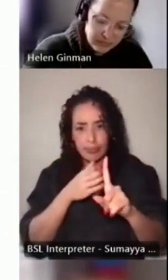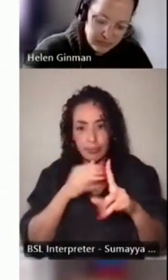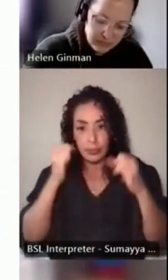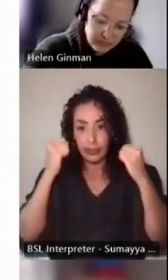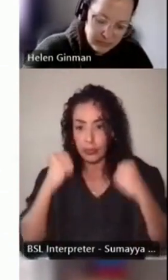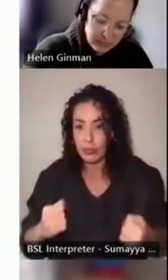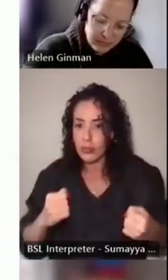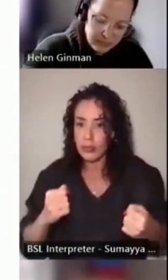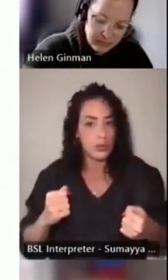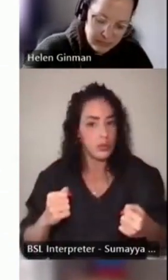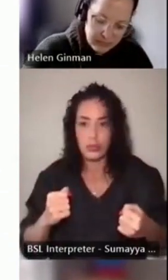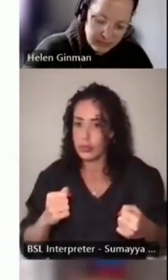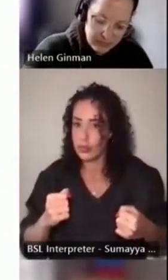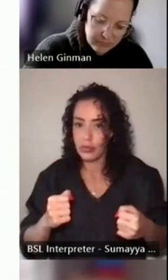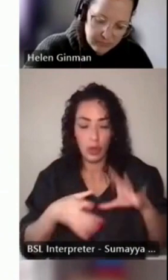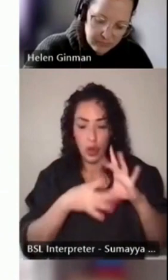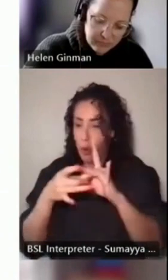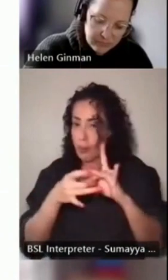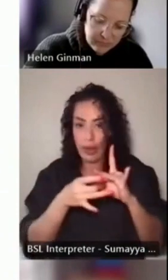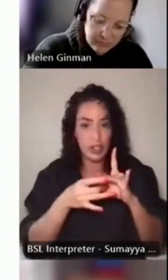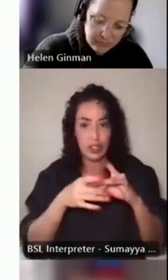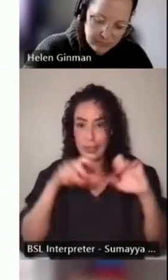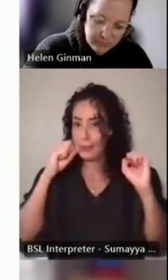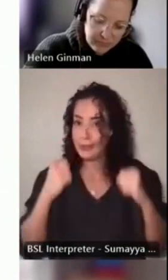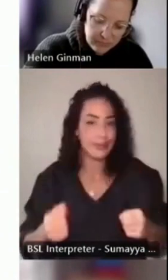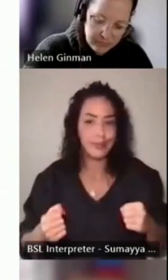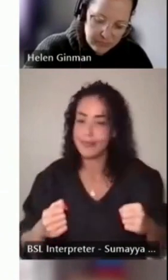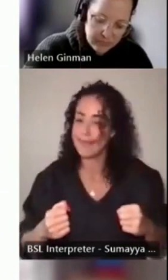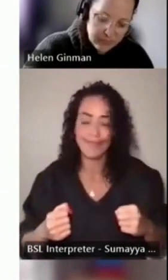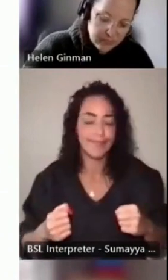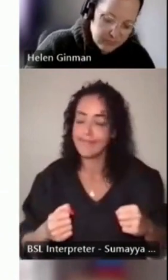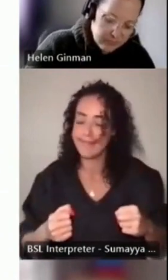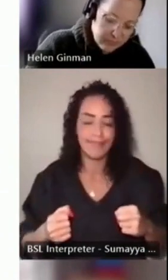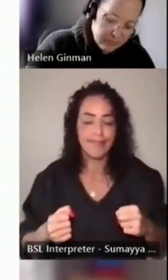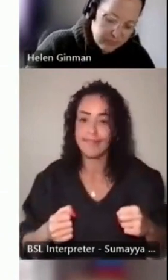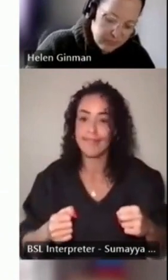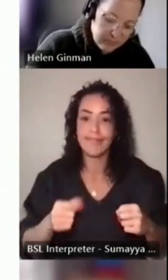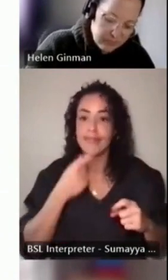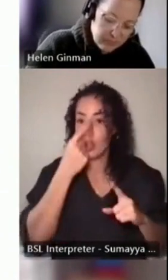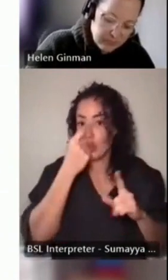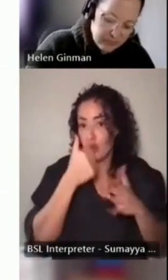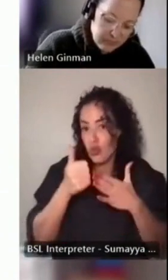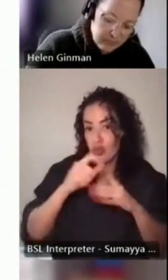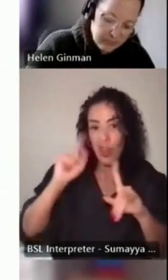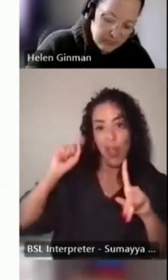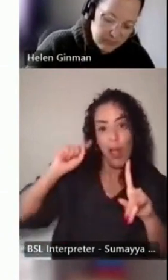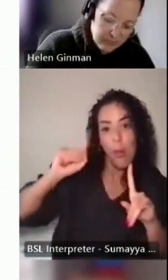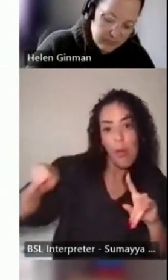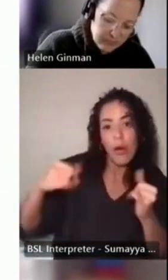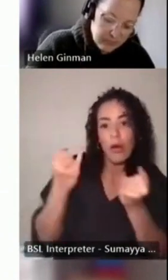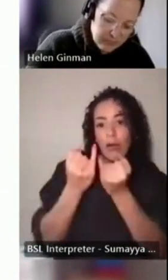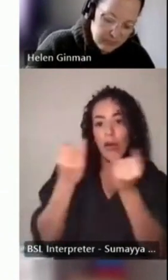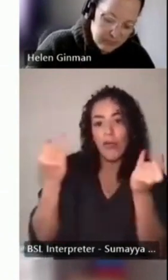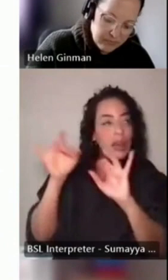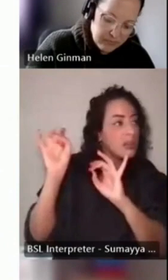and cooperation. So individuals using this style may sidestep or ignore conflicts, hoping that they will resolve on